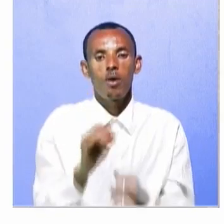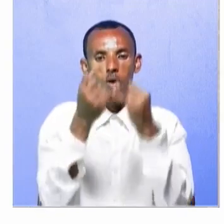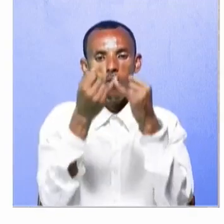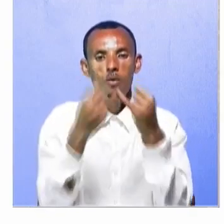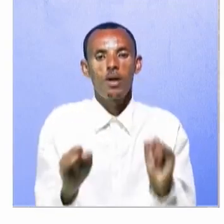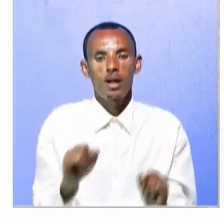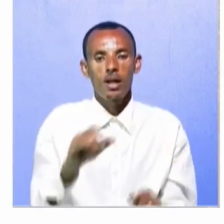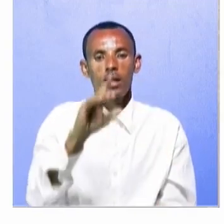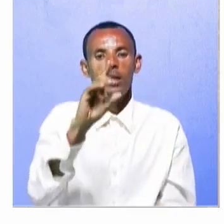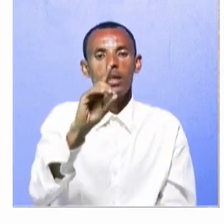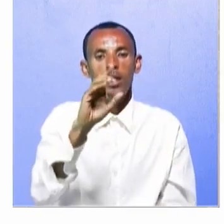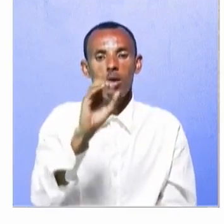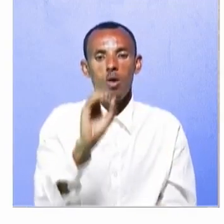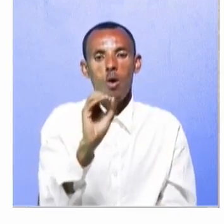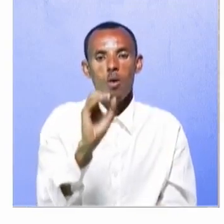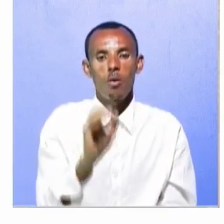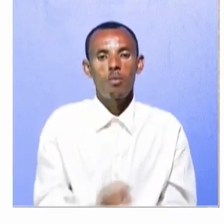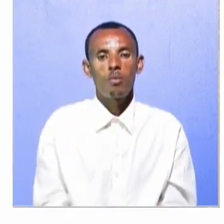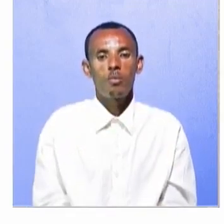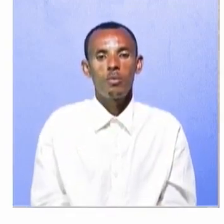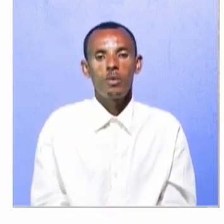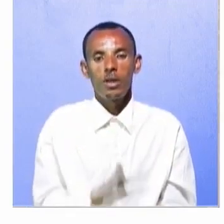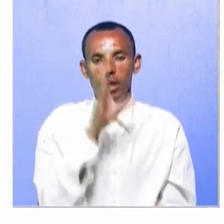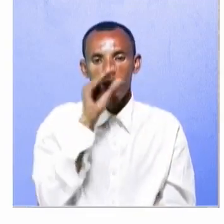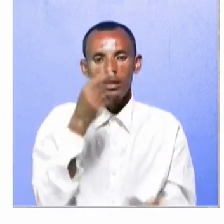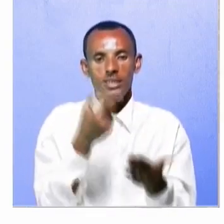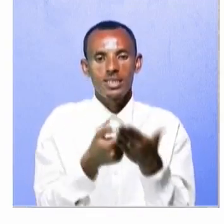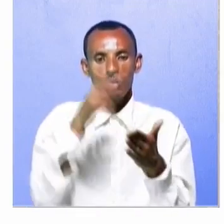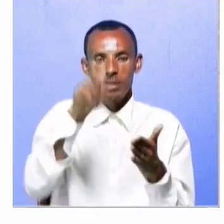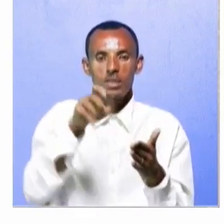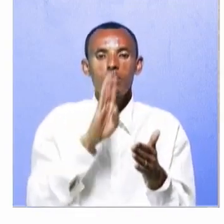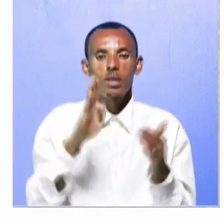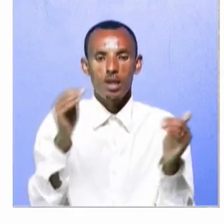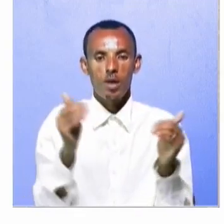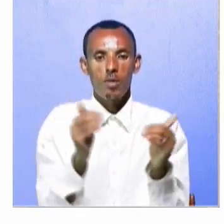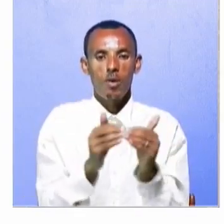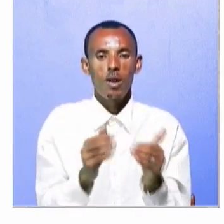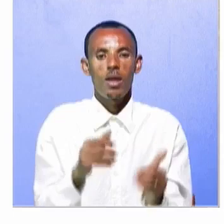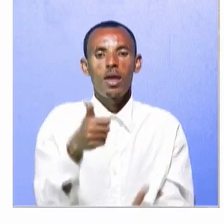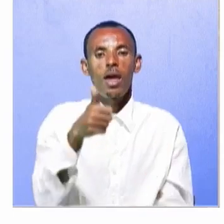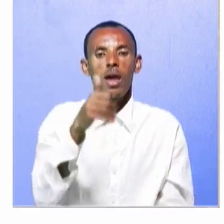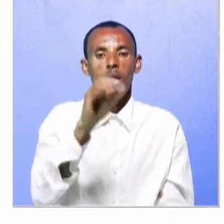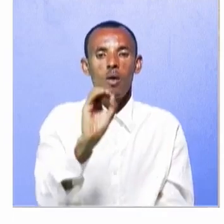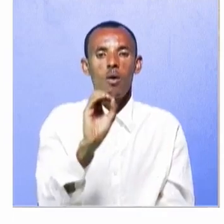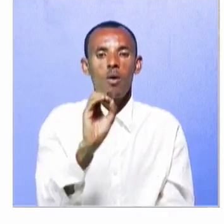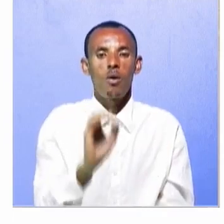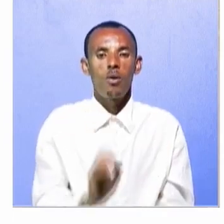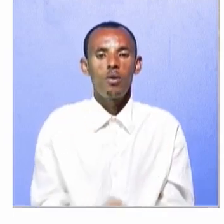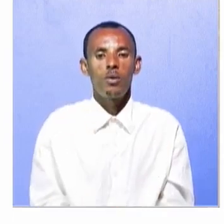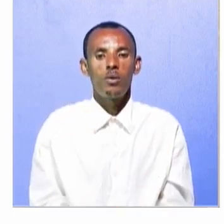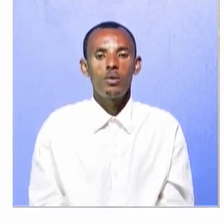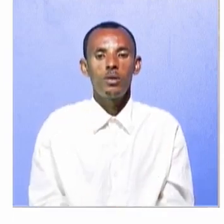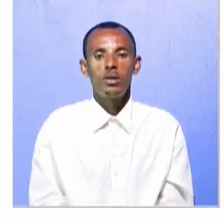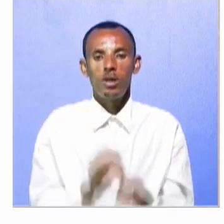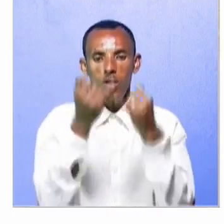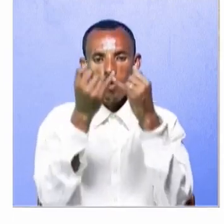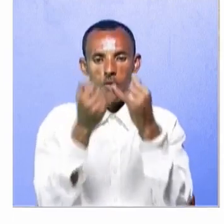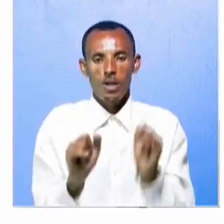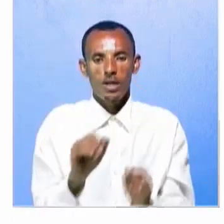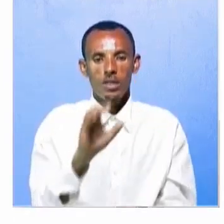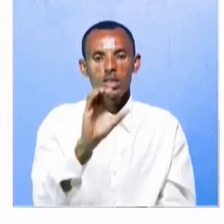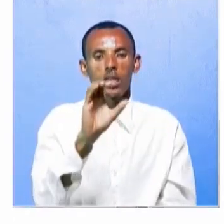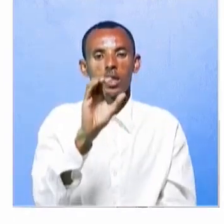over DO, and this must be the same as AO over